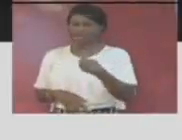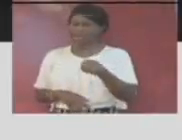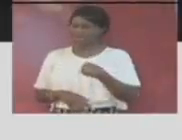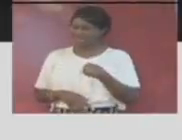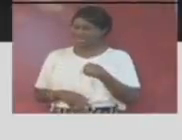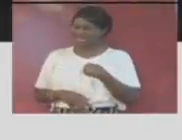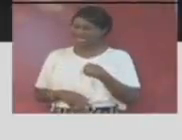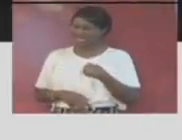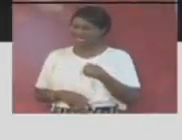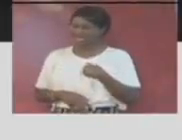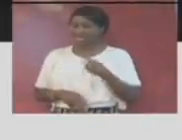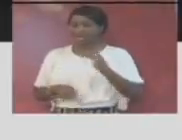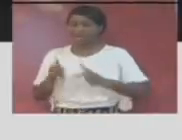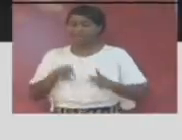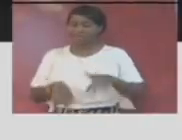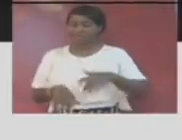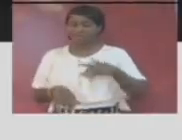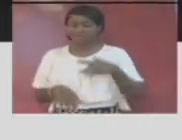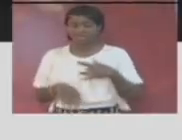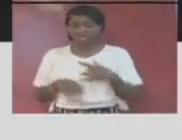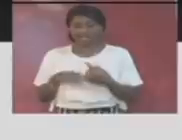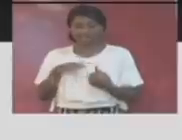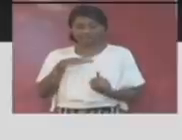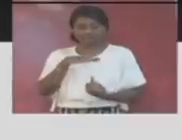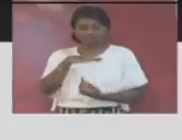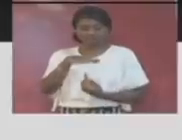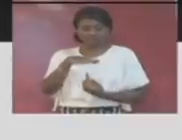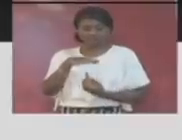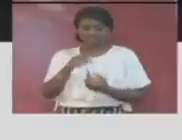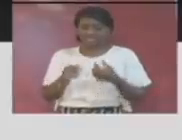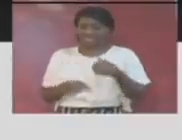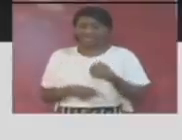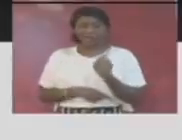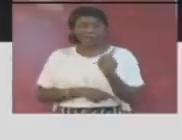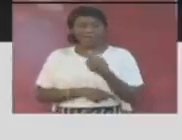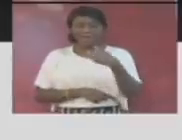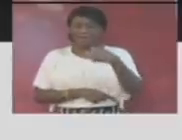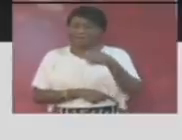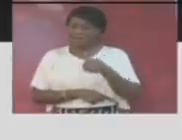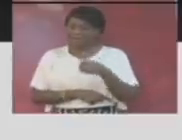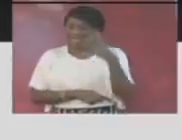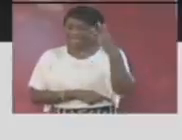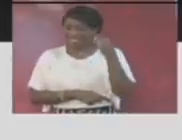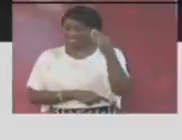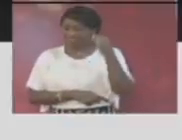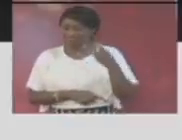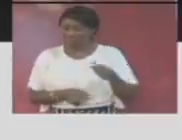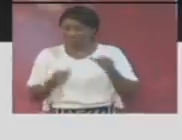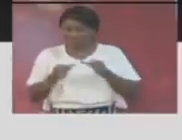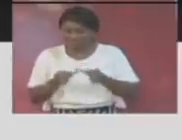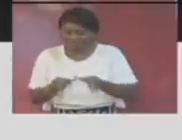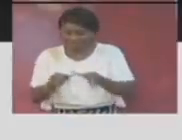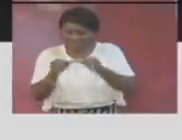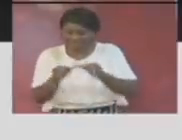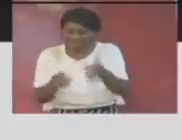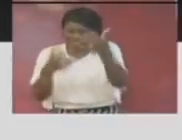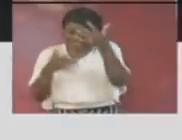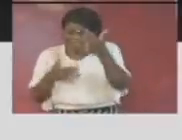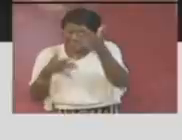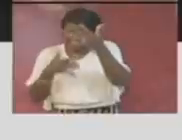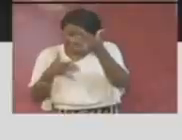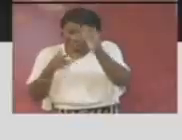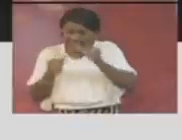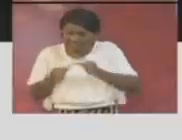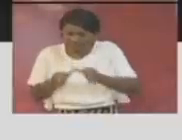And patients may at times feel isolated and that they are the only ones experiencing ongoing symptoms following